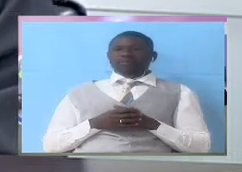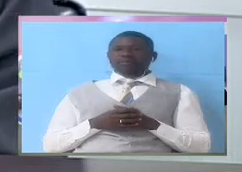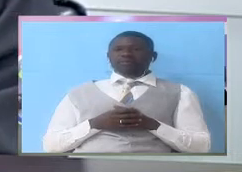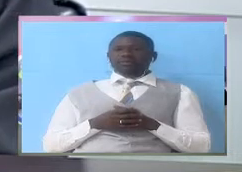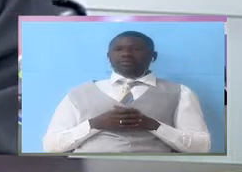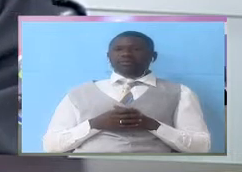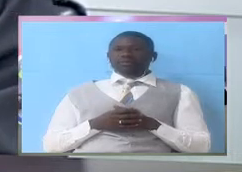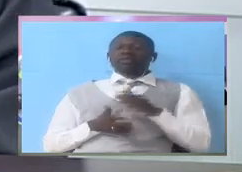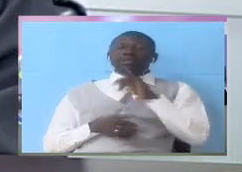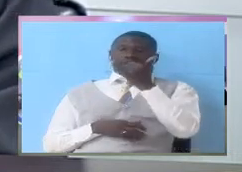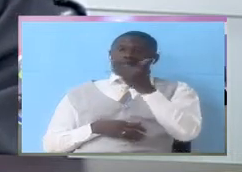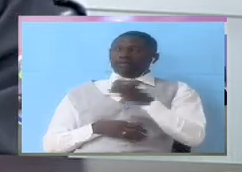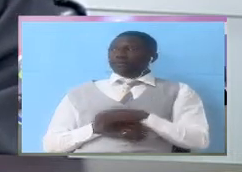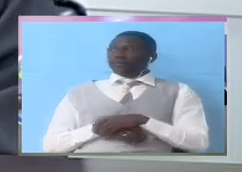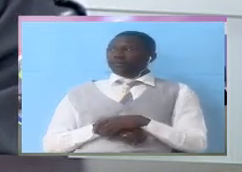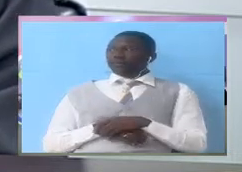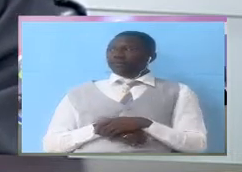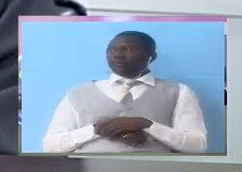Yes. Wow.